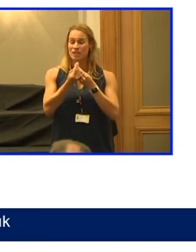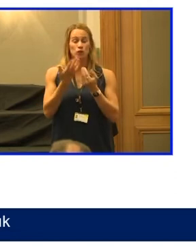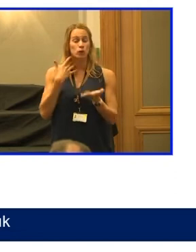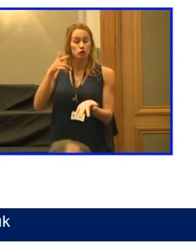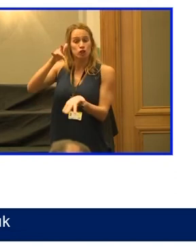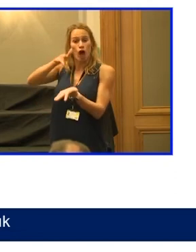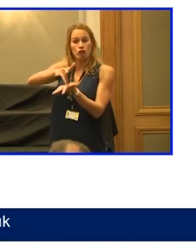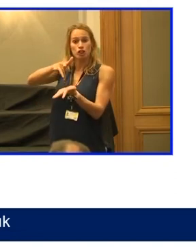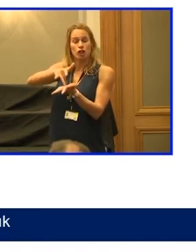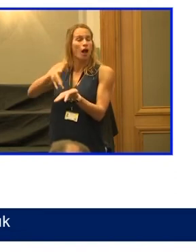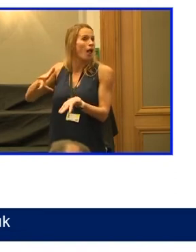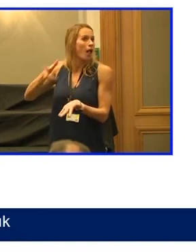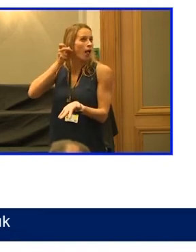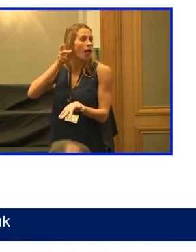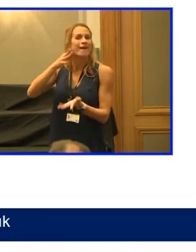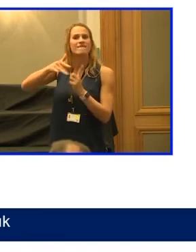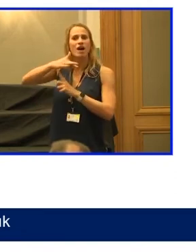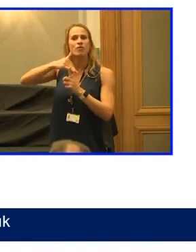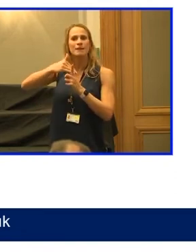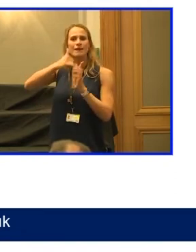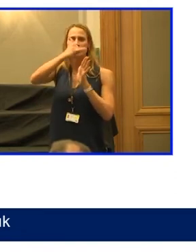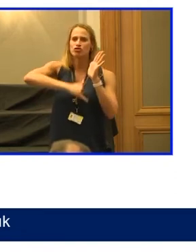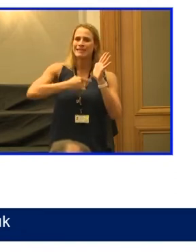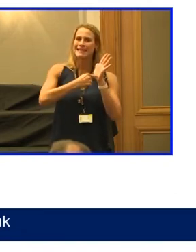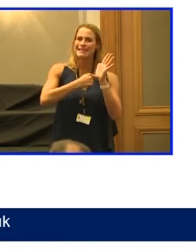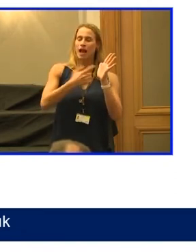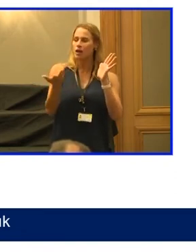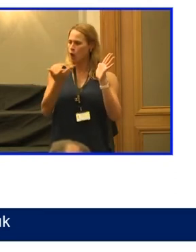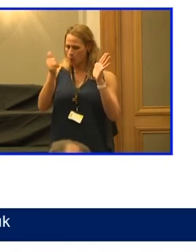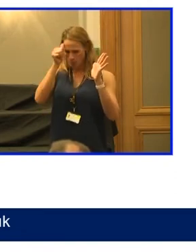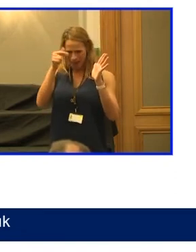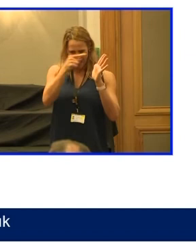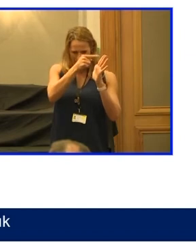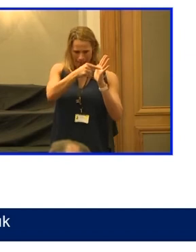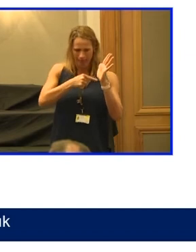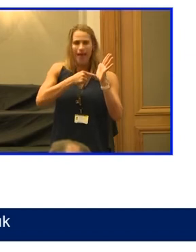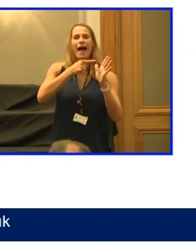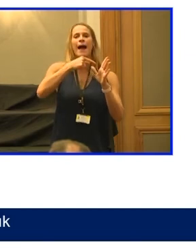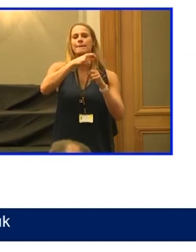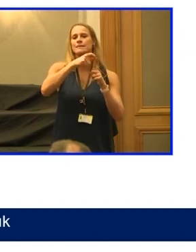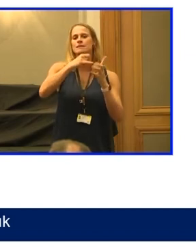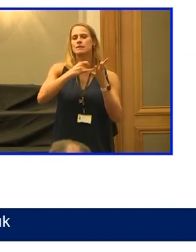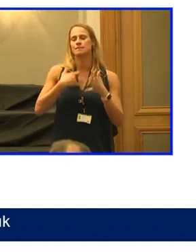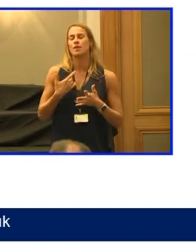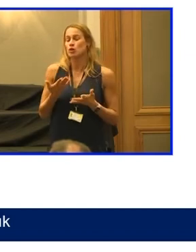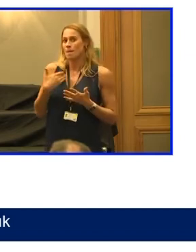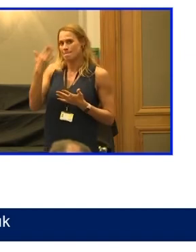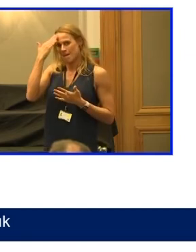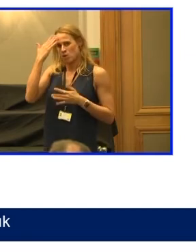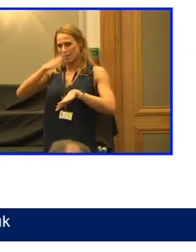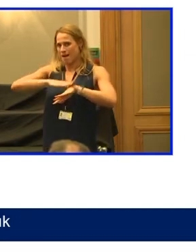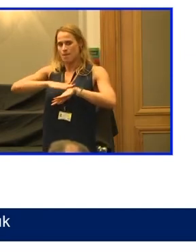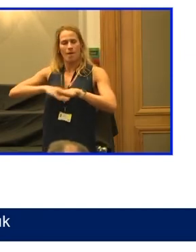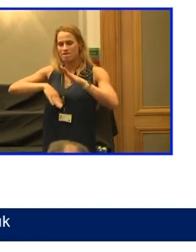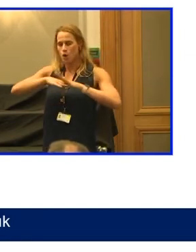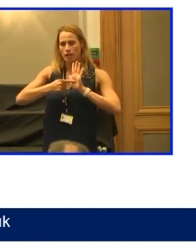touch, and you've learnt the environment because you now I know where things are. But there's also a gesture to do this, but I'm just going to be mindful of time, so I'm not going to go into a full train.